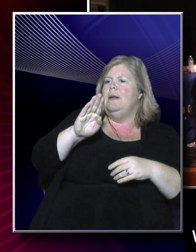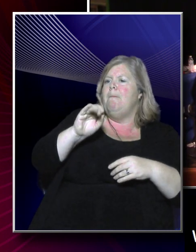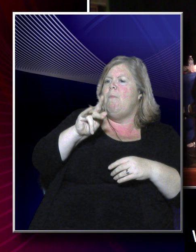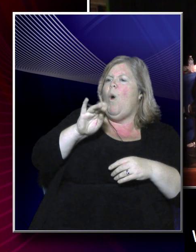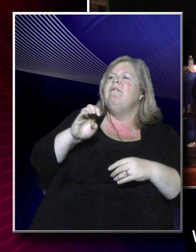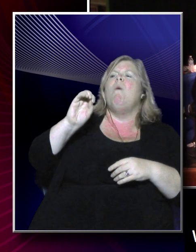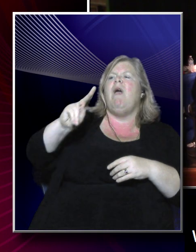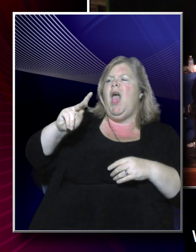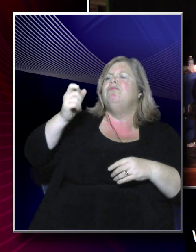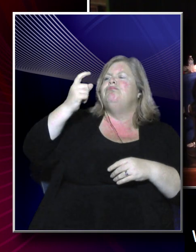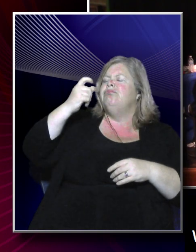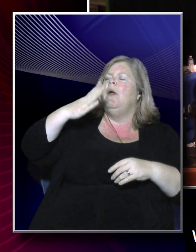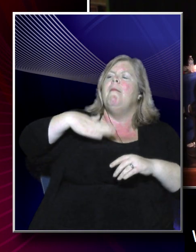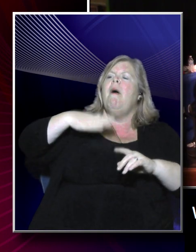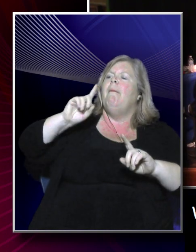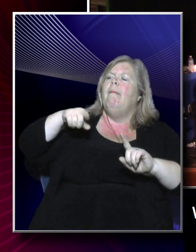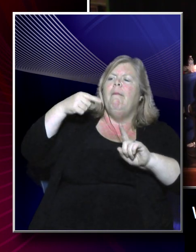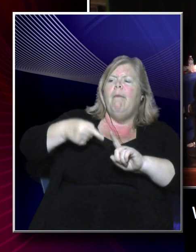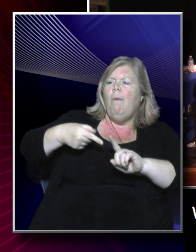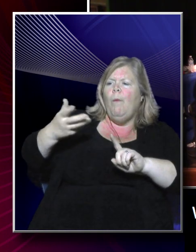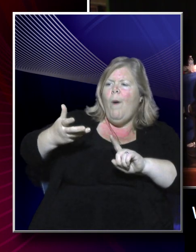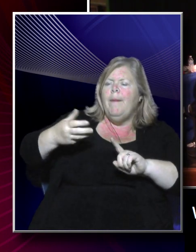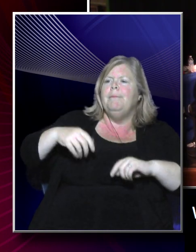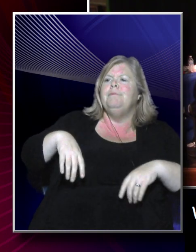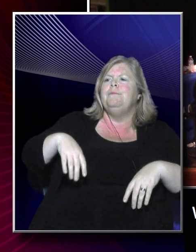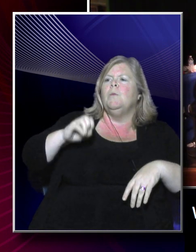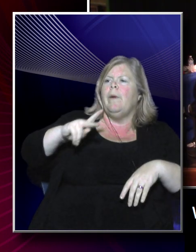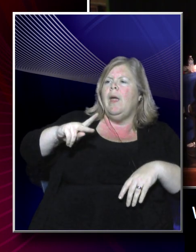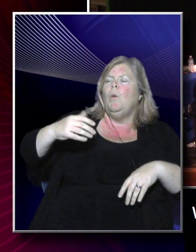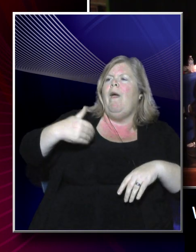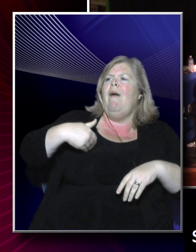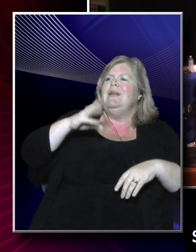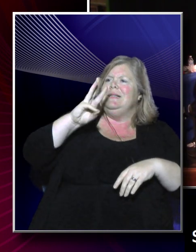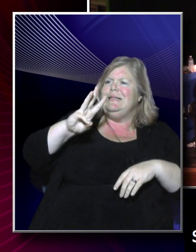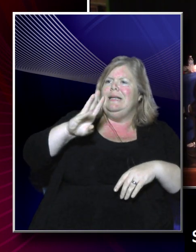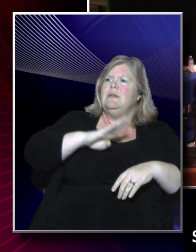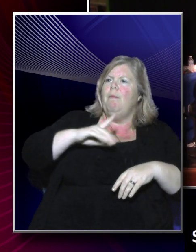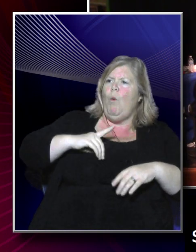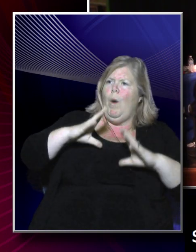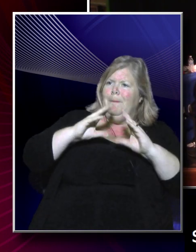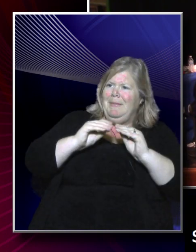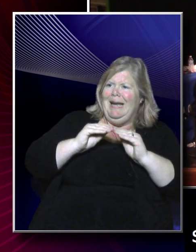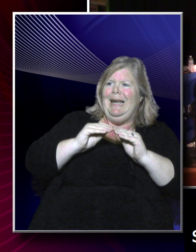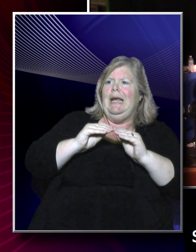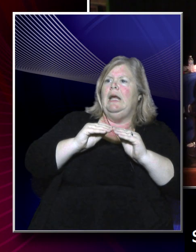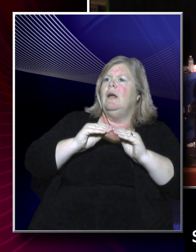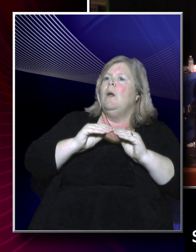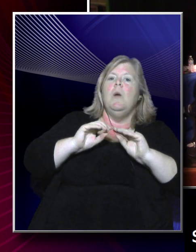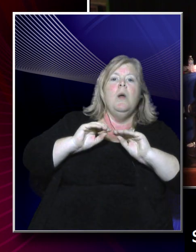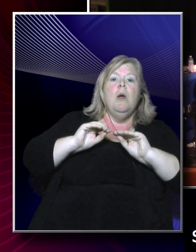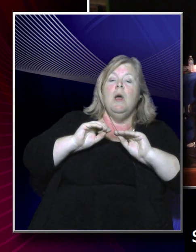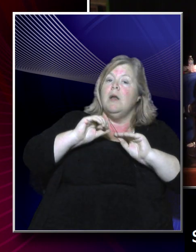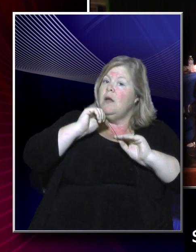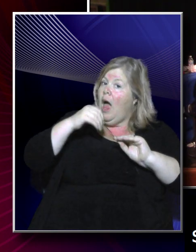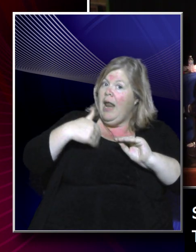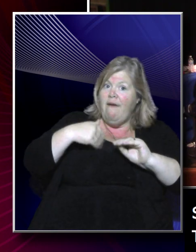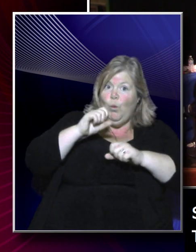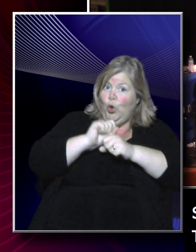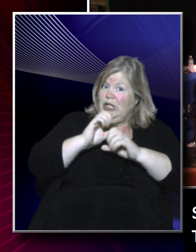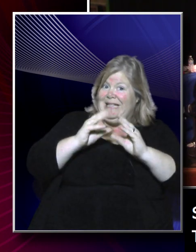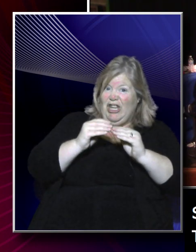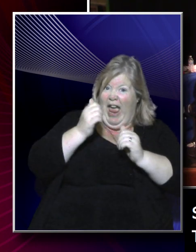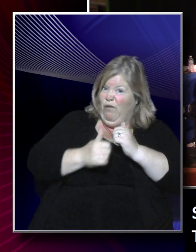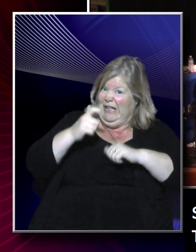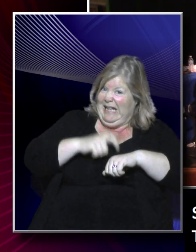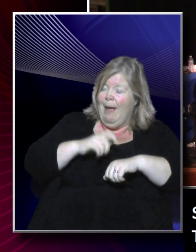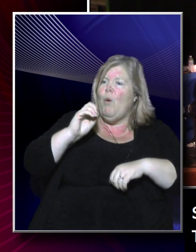Right, and I understand. My point is with 6 board meetings, not having a work session every time, we may need a